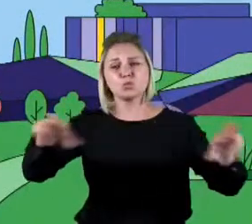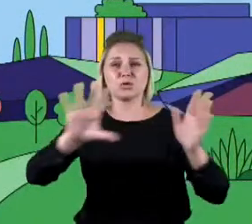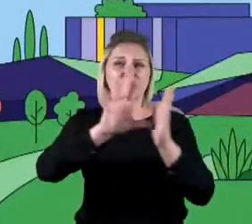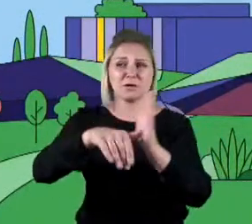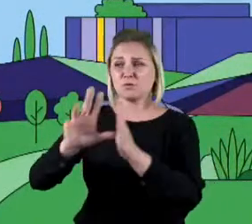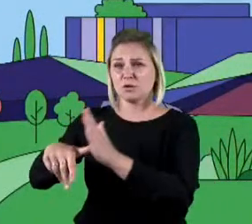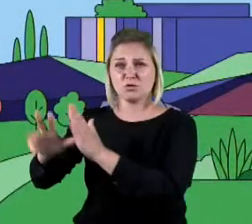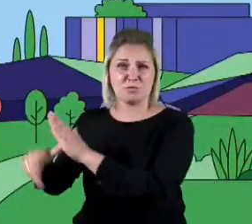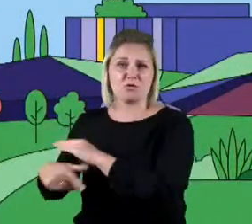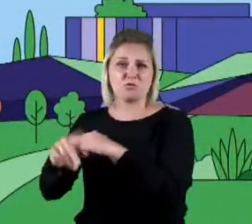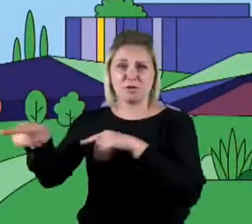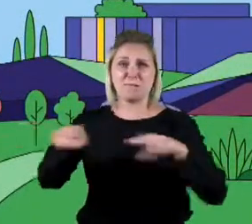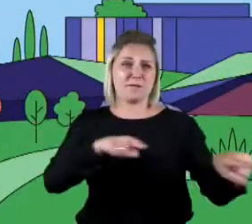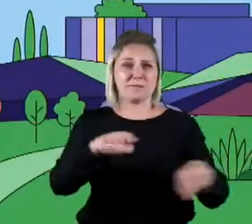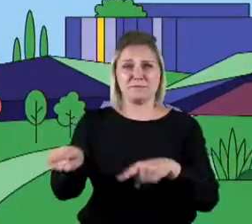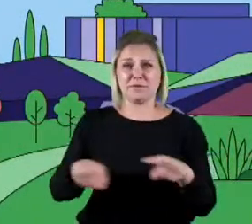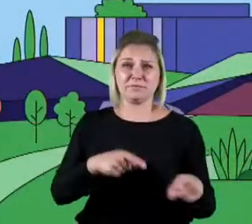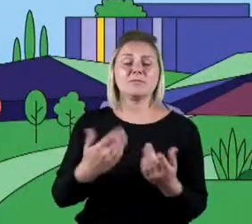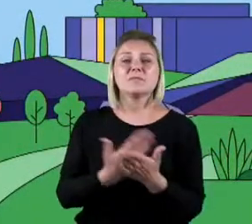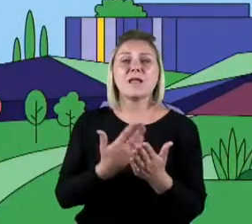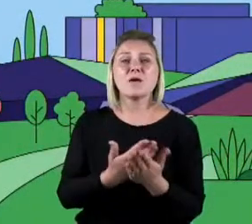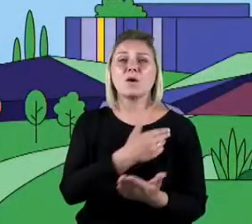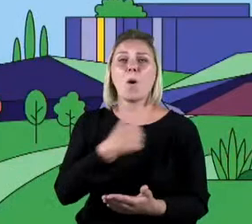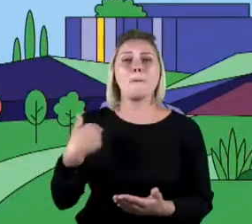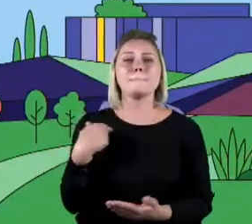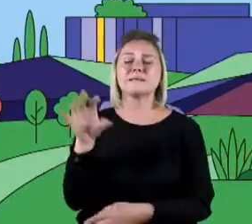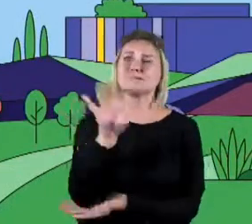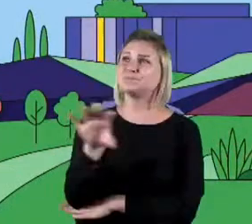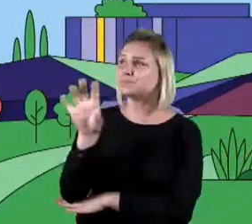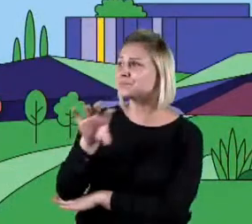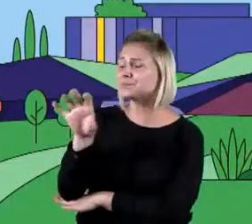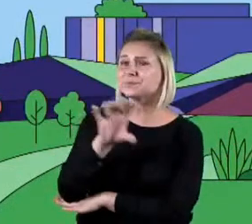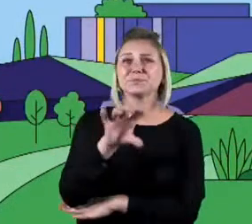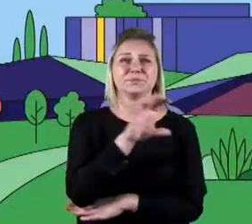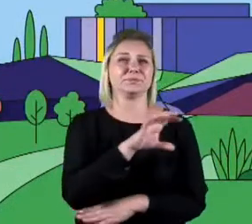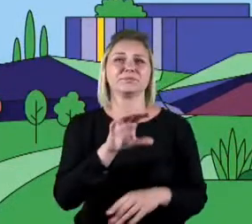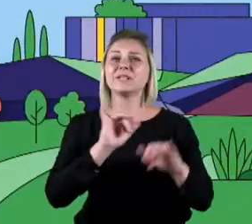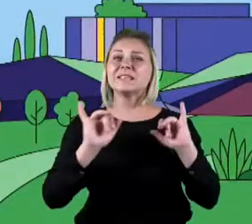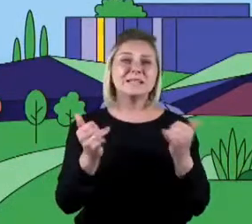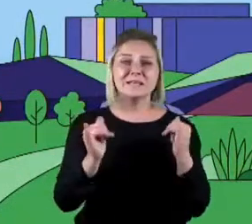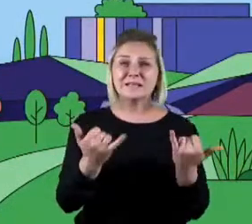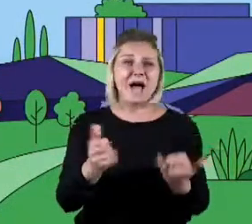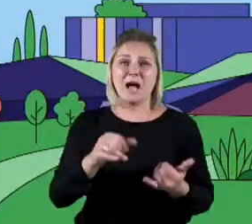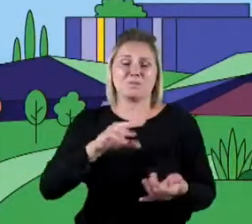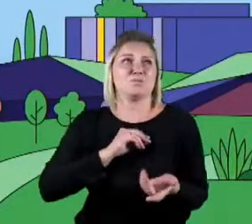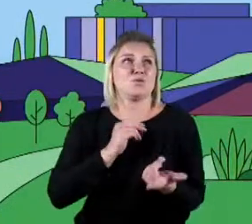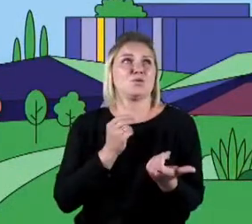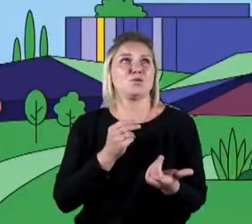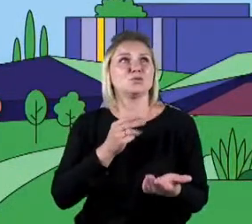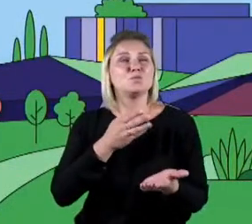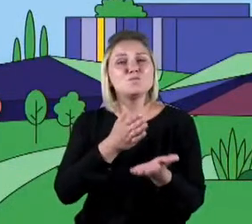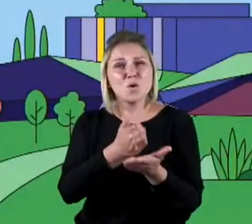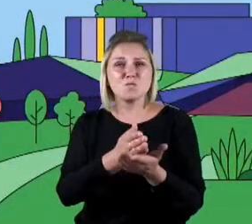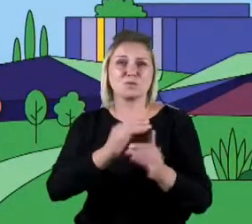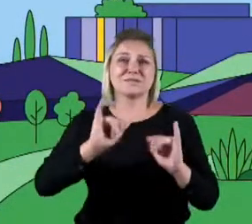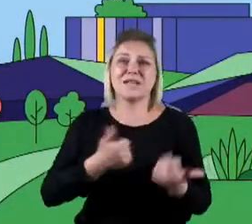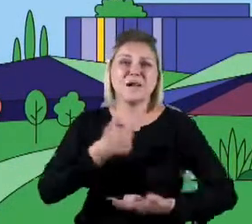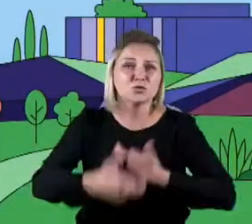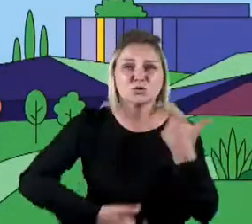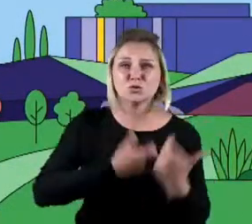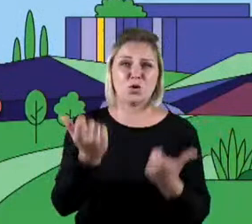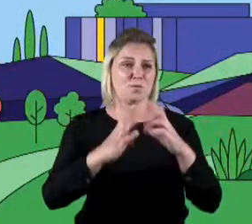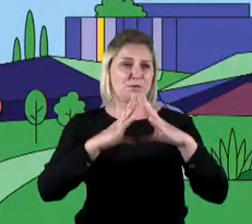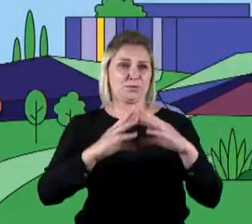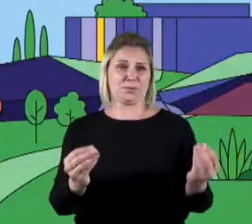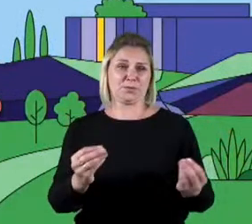air pollution question in many cities. We're looking at how we can